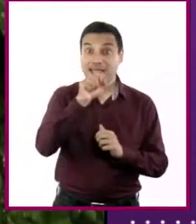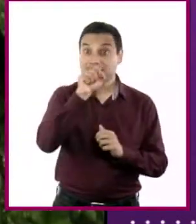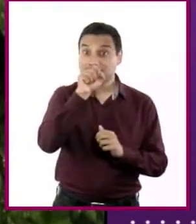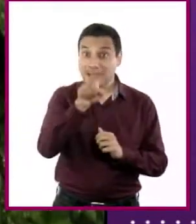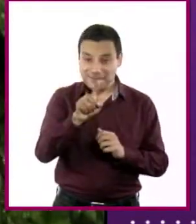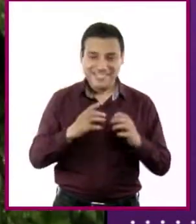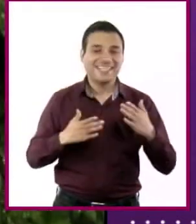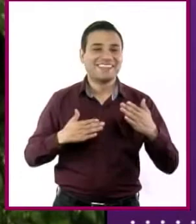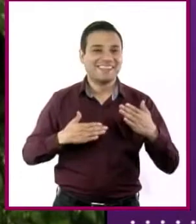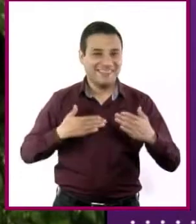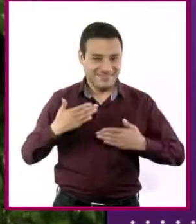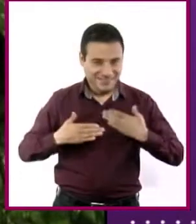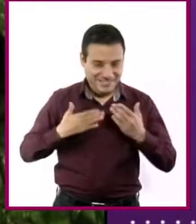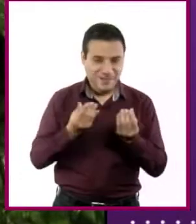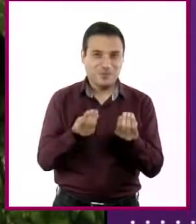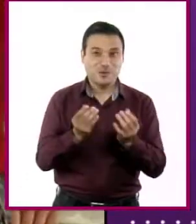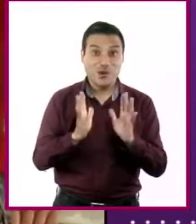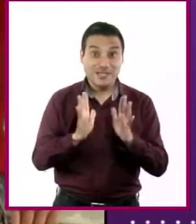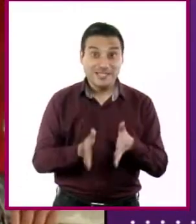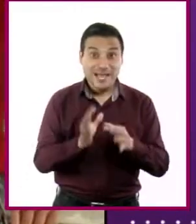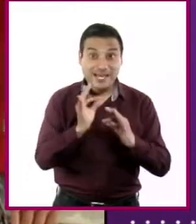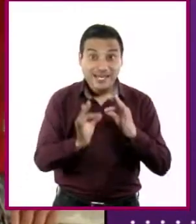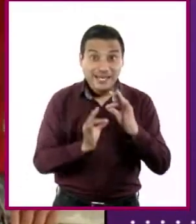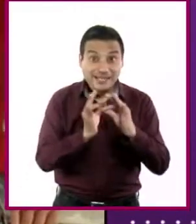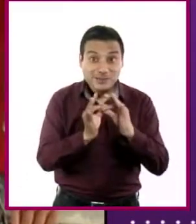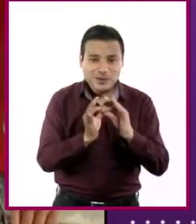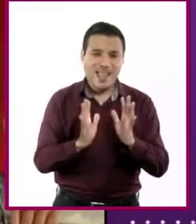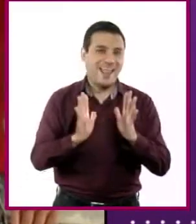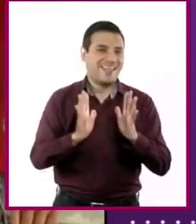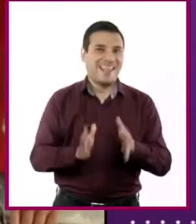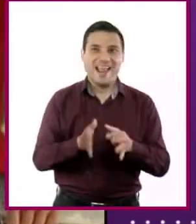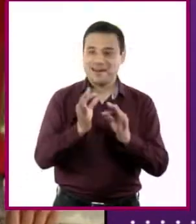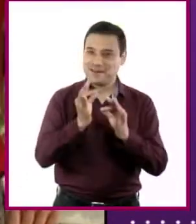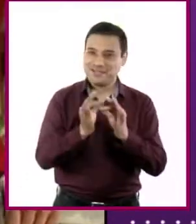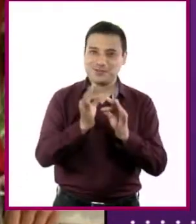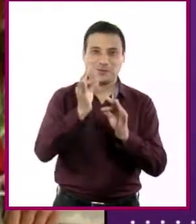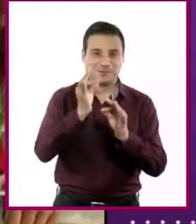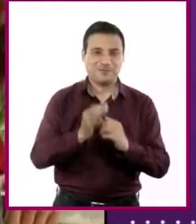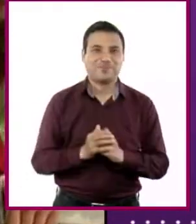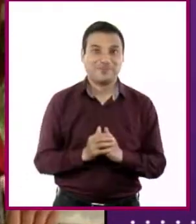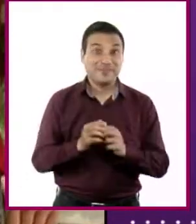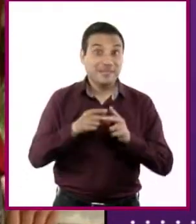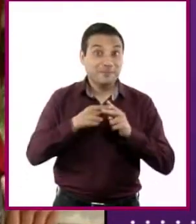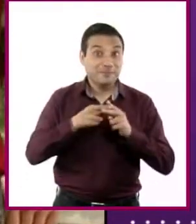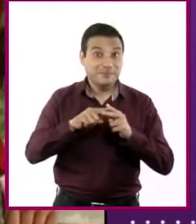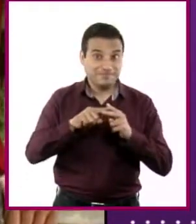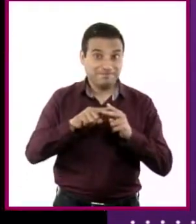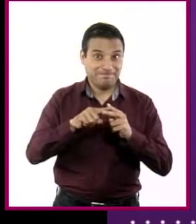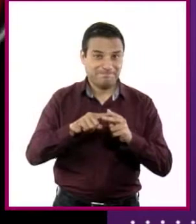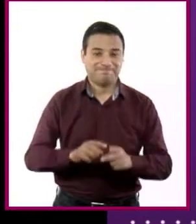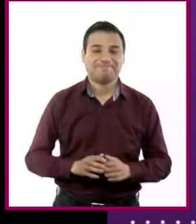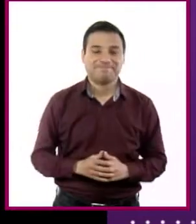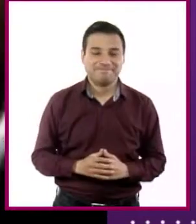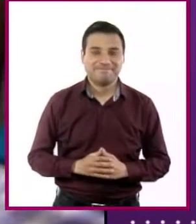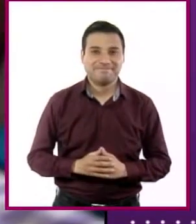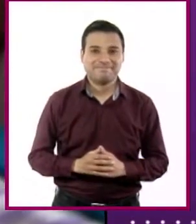nos divertiremos mucho. ¿Están listos? ¡Listísimos, Alex! ¡Pues vamos!